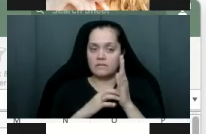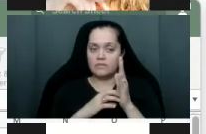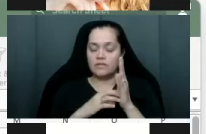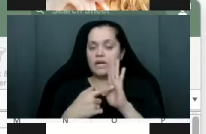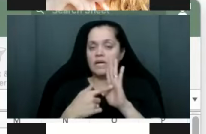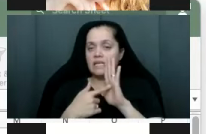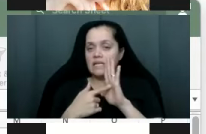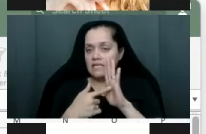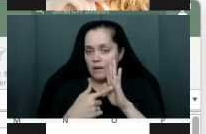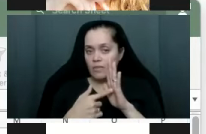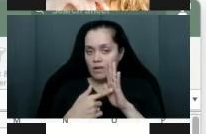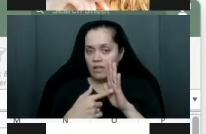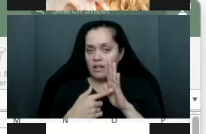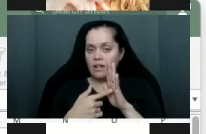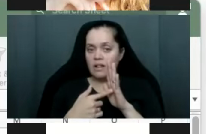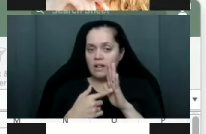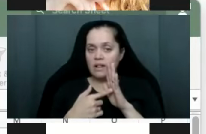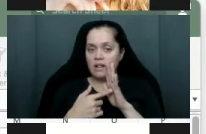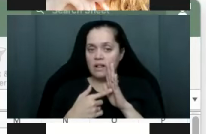example.